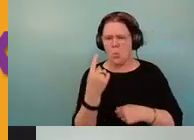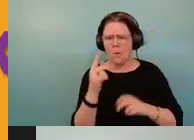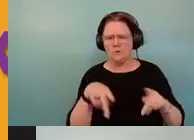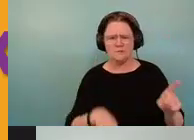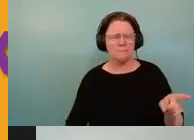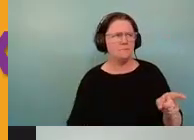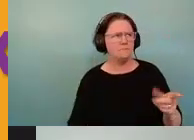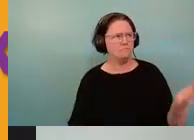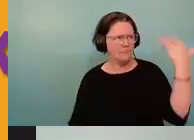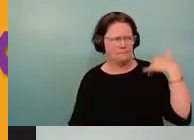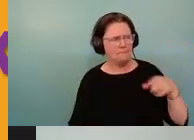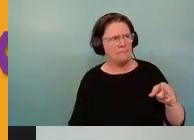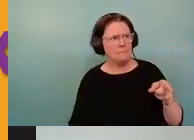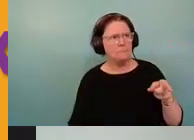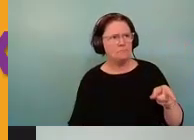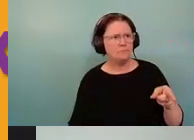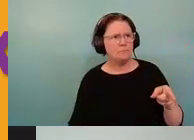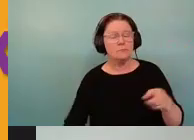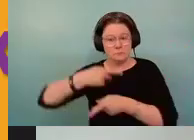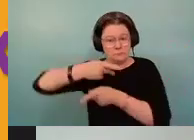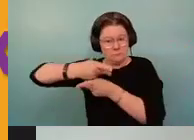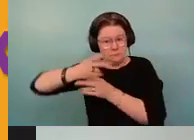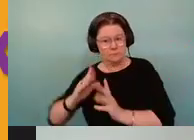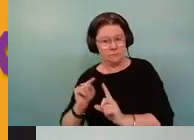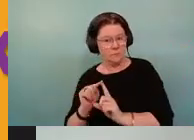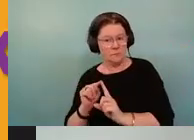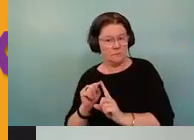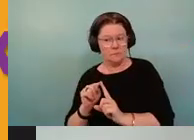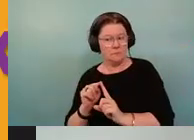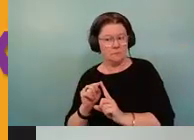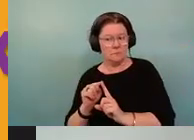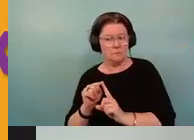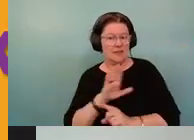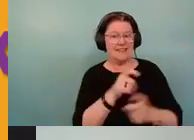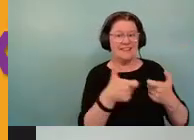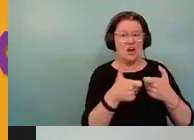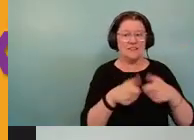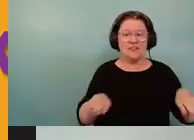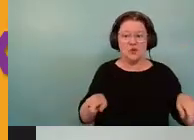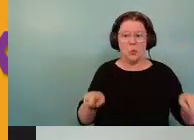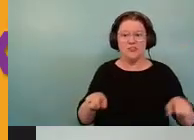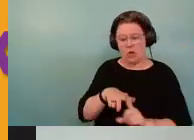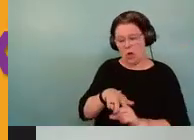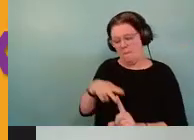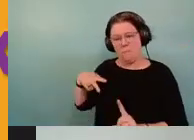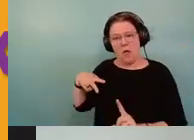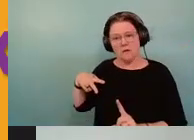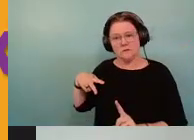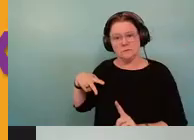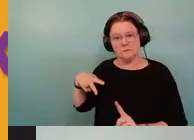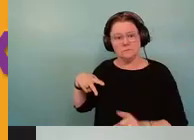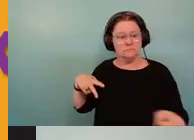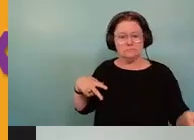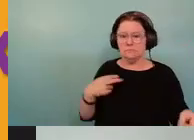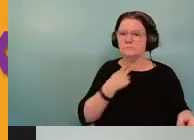a while back that the caregiver just unplugged the electric wheelchair in the back, and the individual couldn't turn